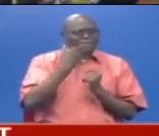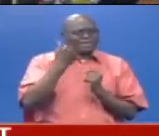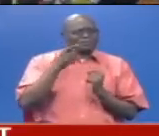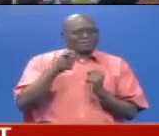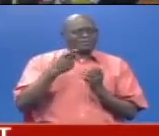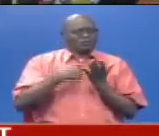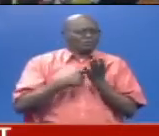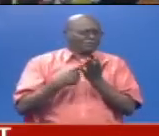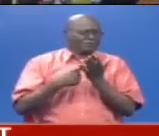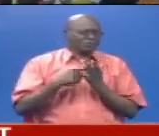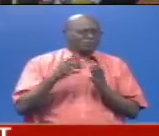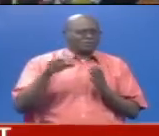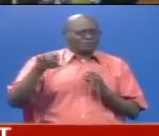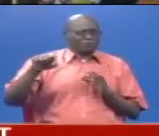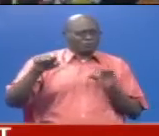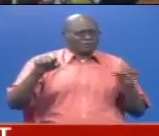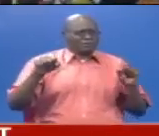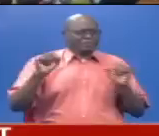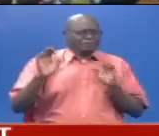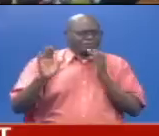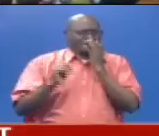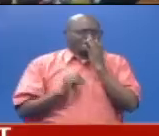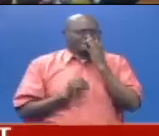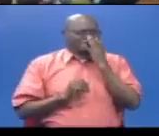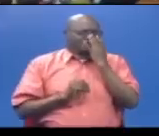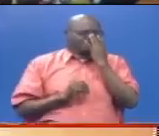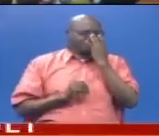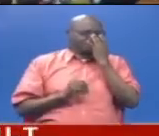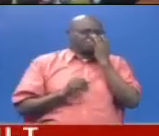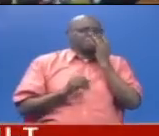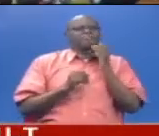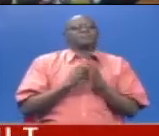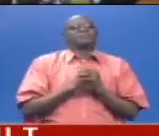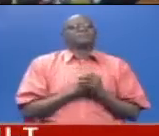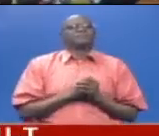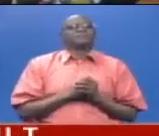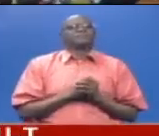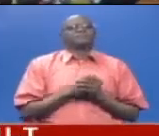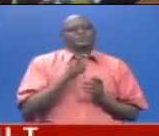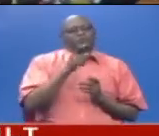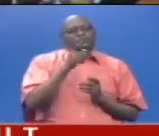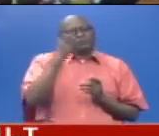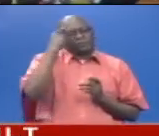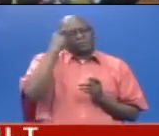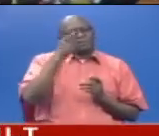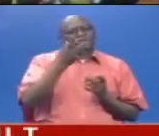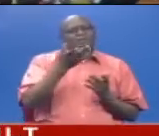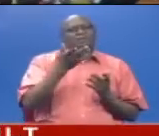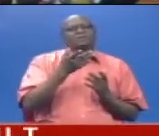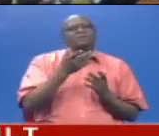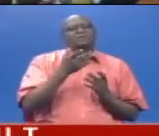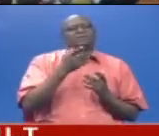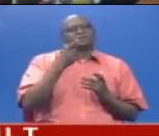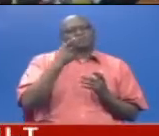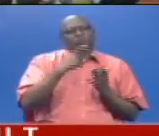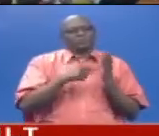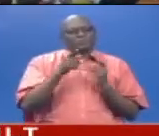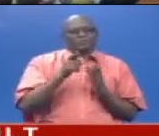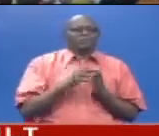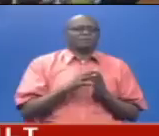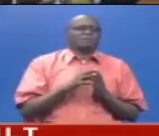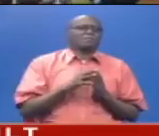get your sense of how you make out this whole thing. I do not think that